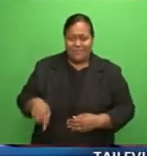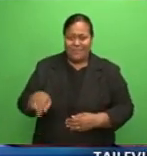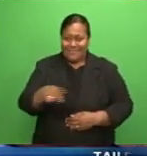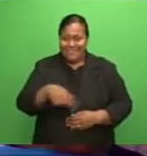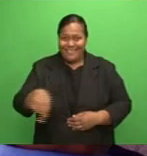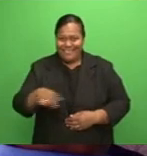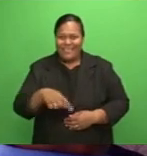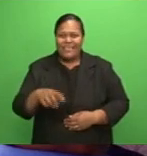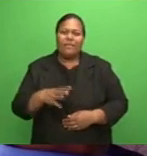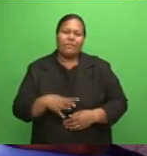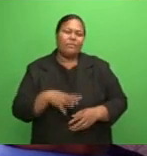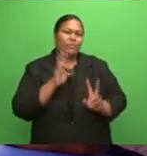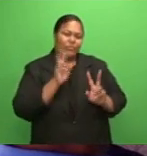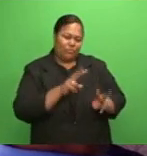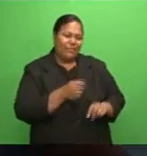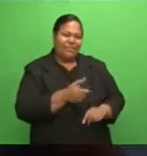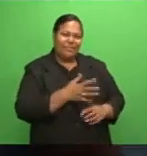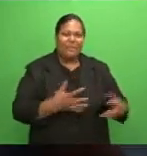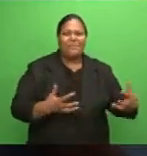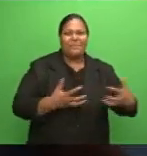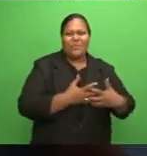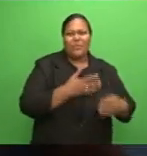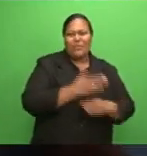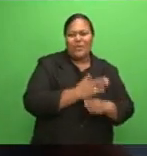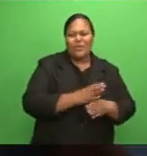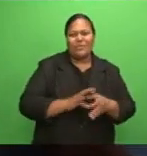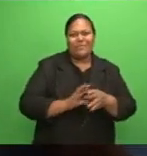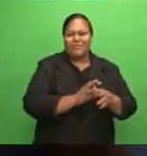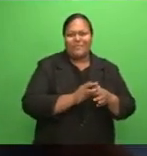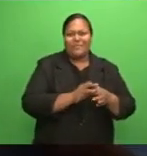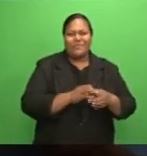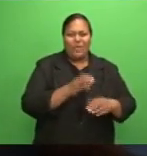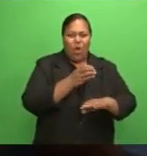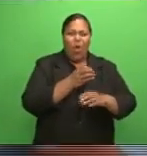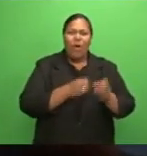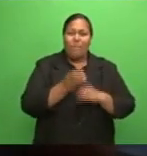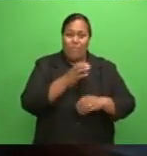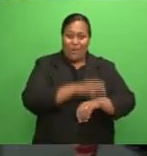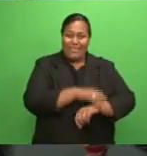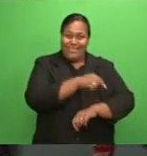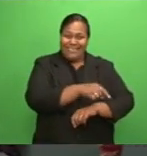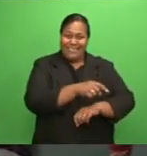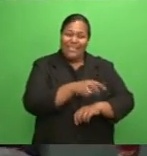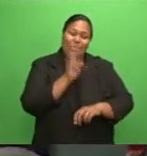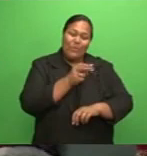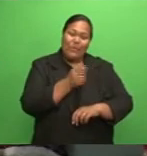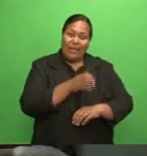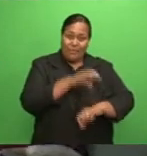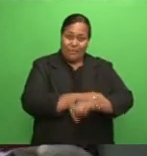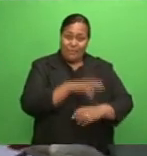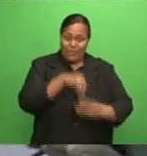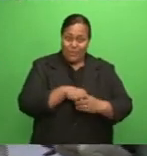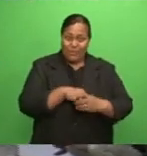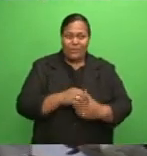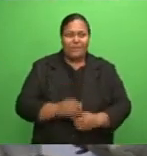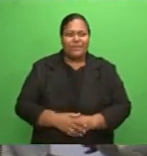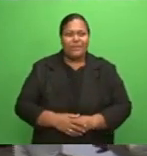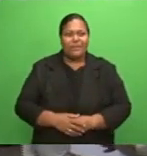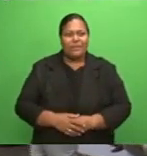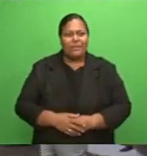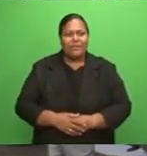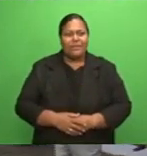of manning this newly refurbished police post. Policing is important work, and we as a people show how important it